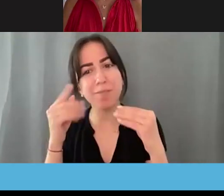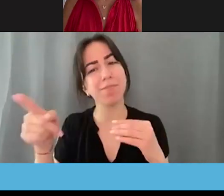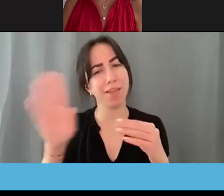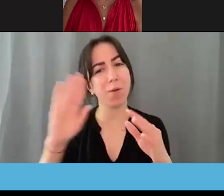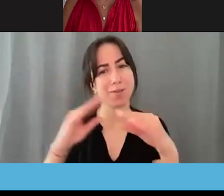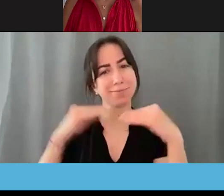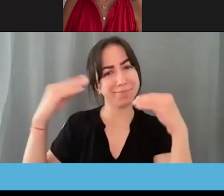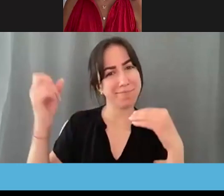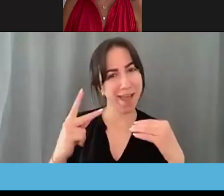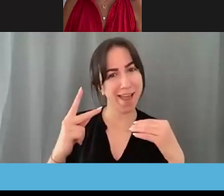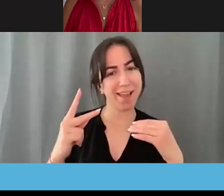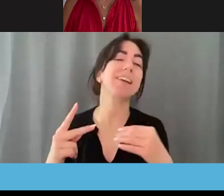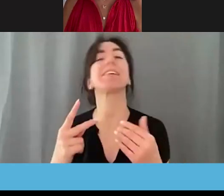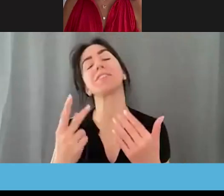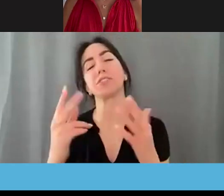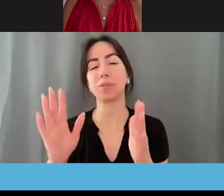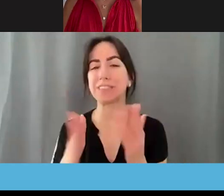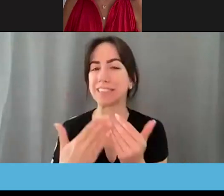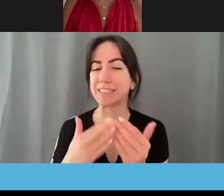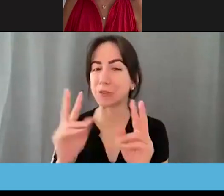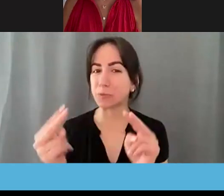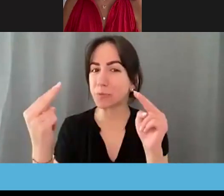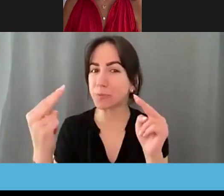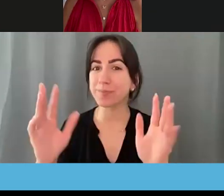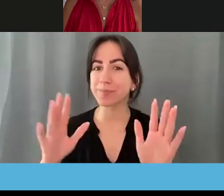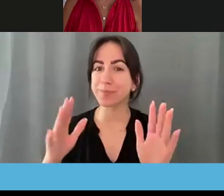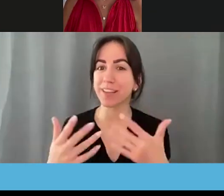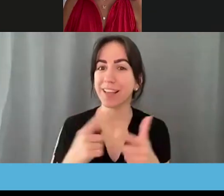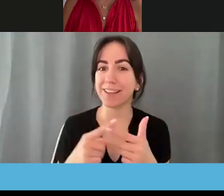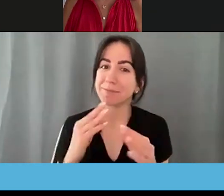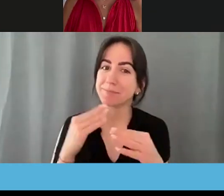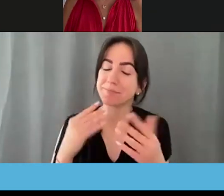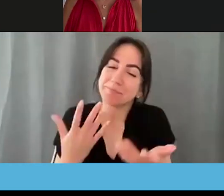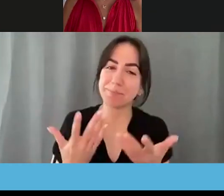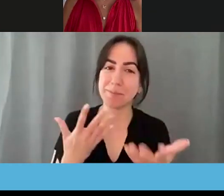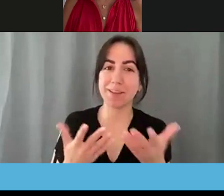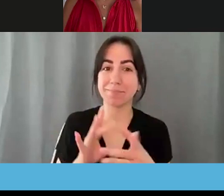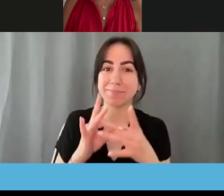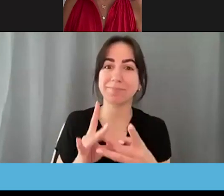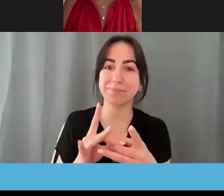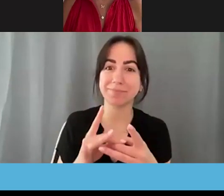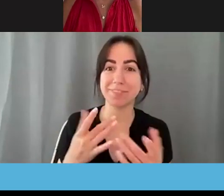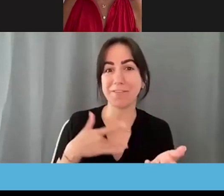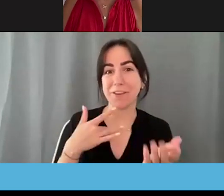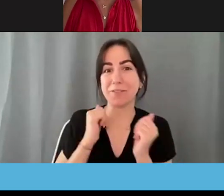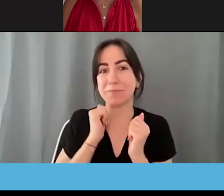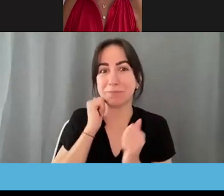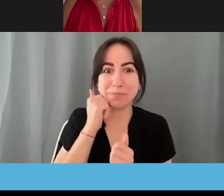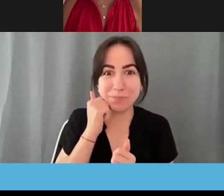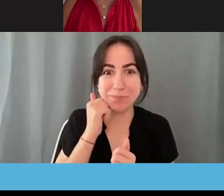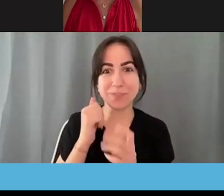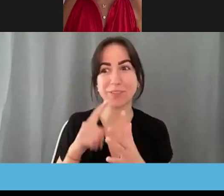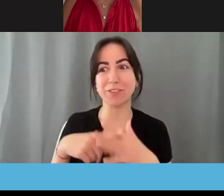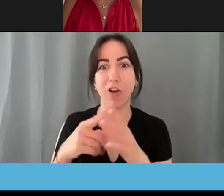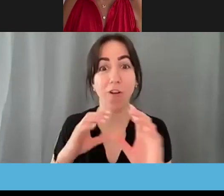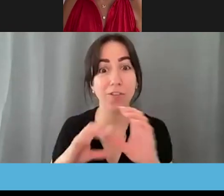back. And that is a very easy way to just sort of break the ice and maybe even bond over the fact that, you know, it may be a little intimidating to strike up a